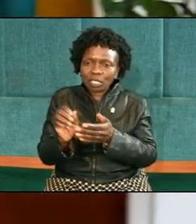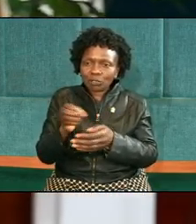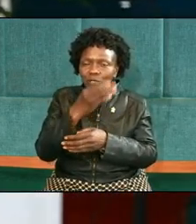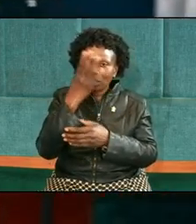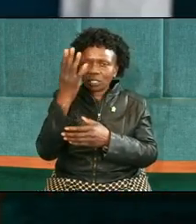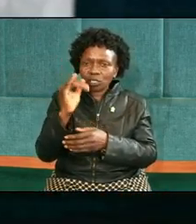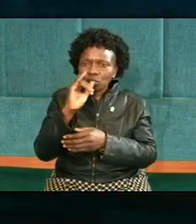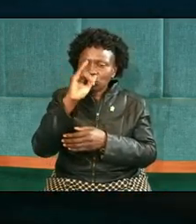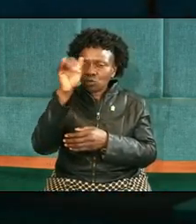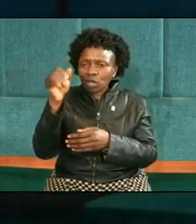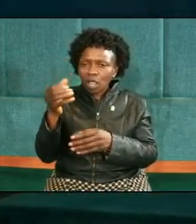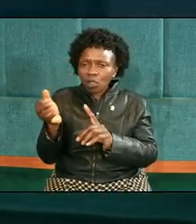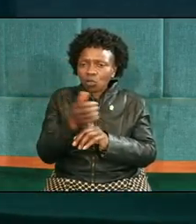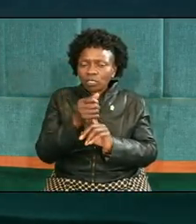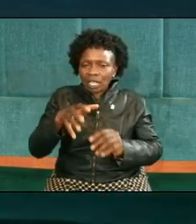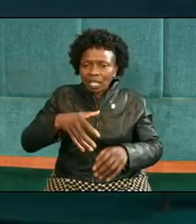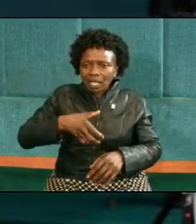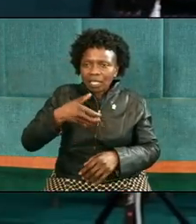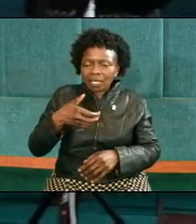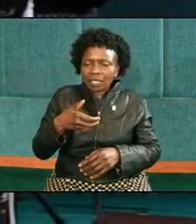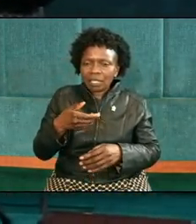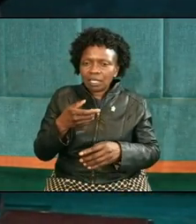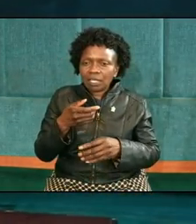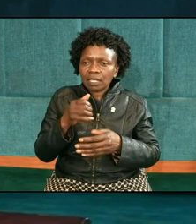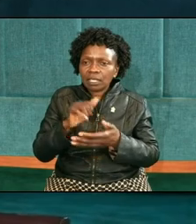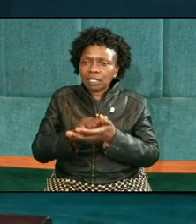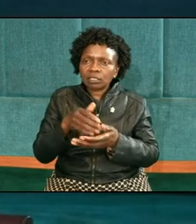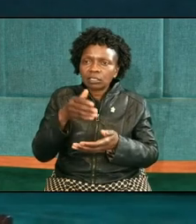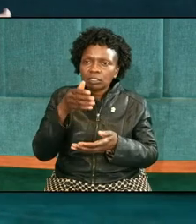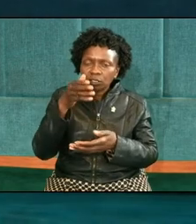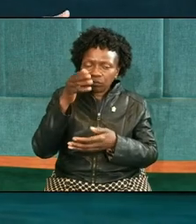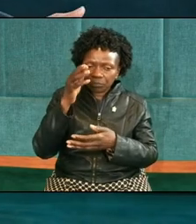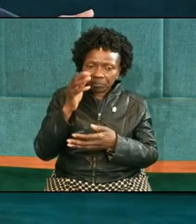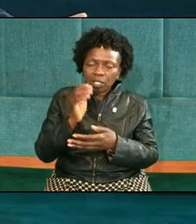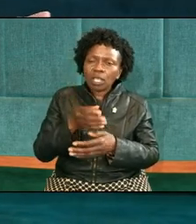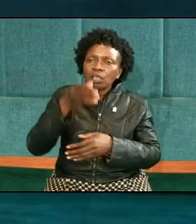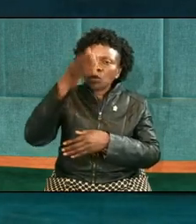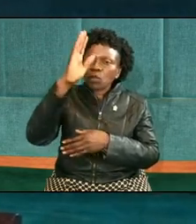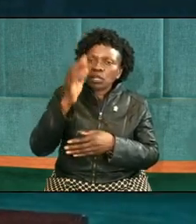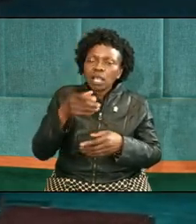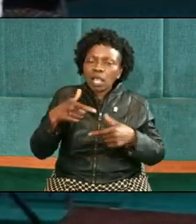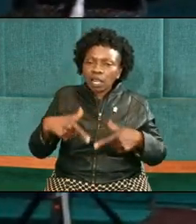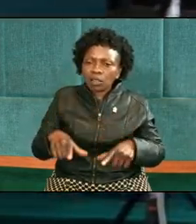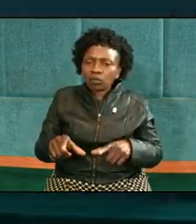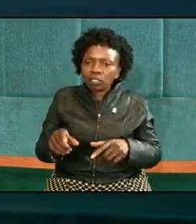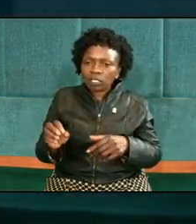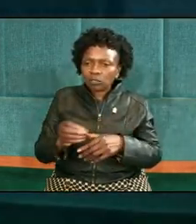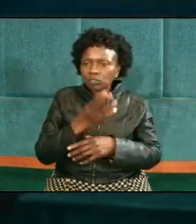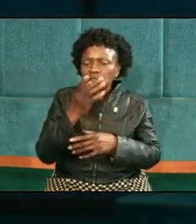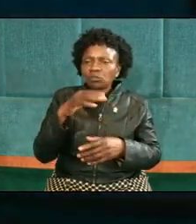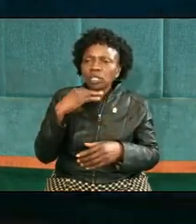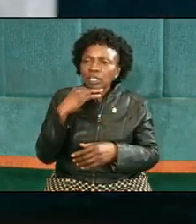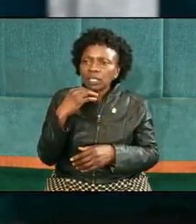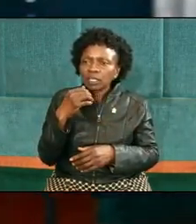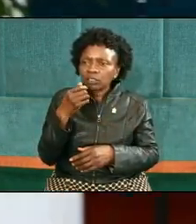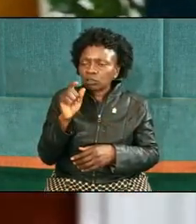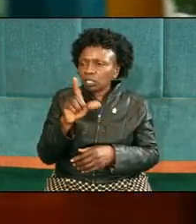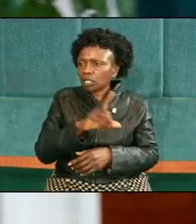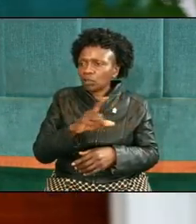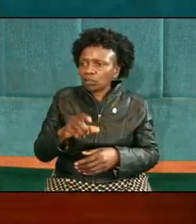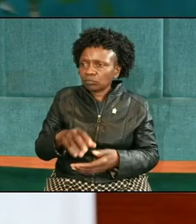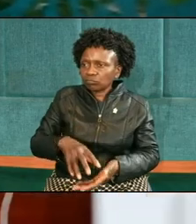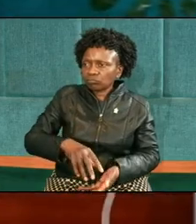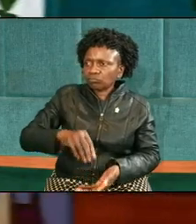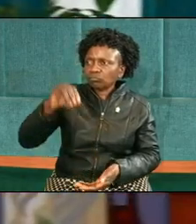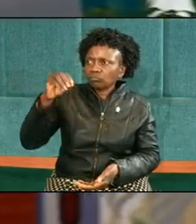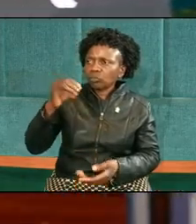angry that God allowed the shrub to die, and he's back in the heat, and that the Lord pull him up